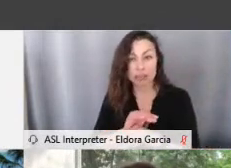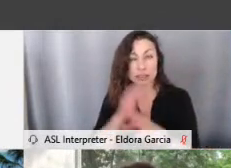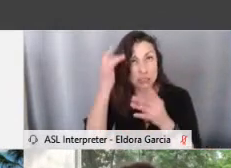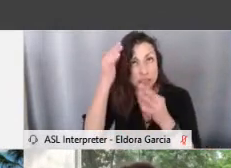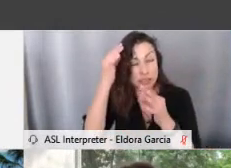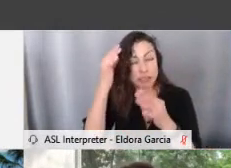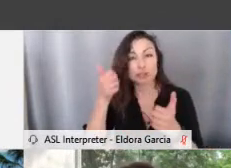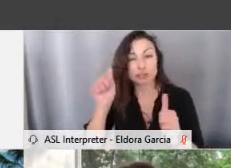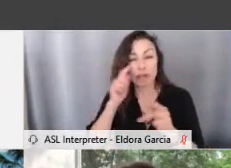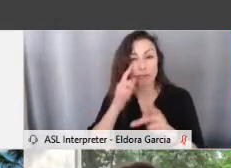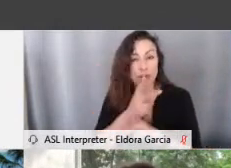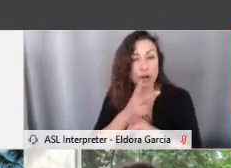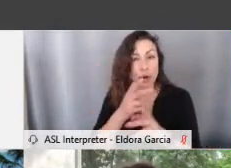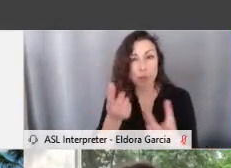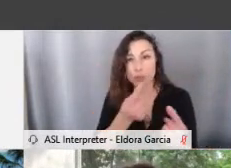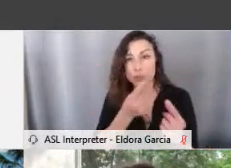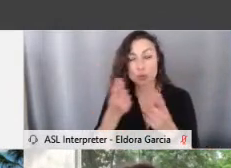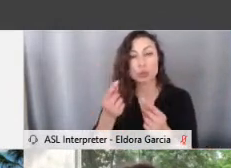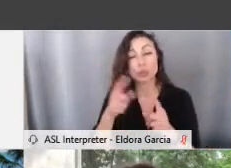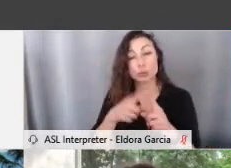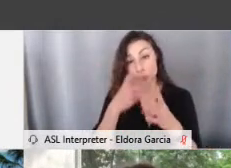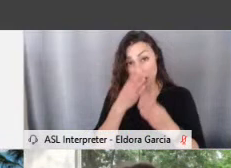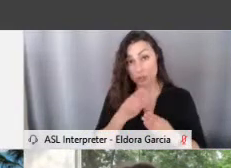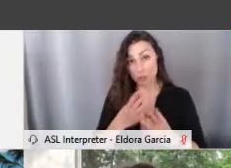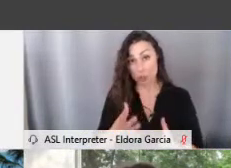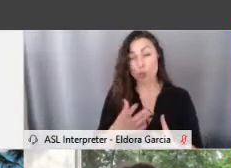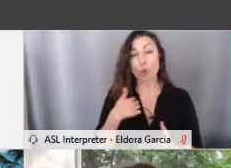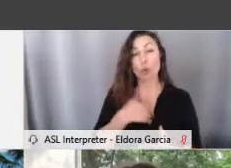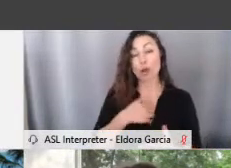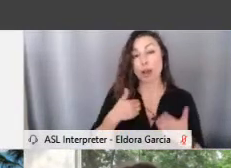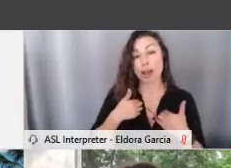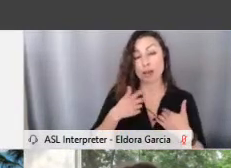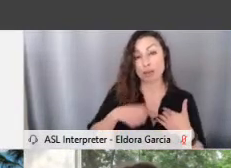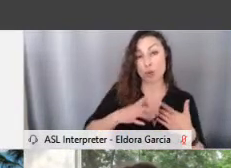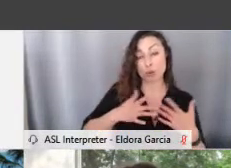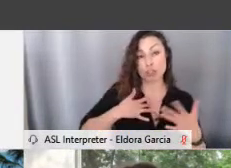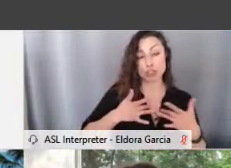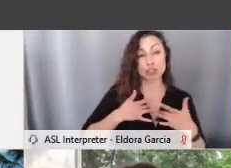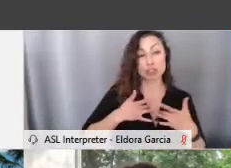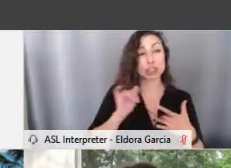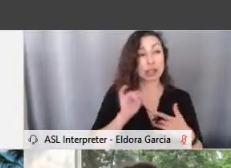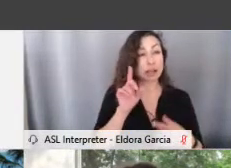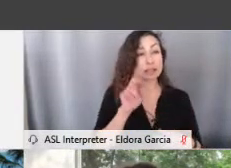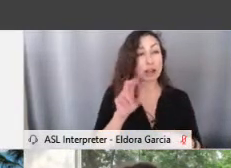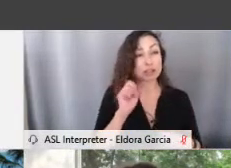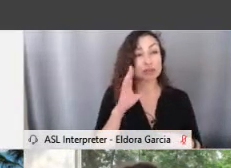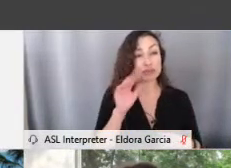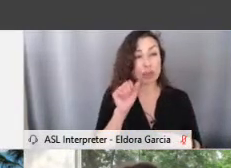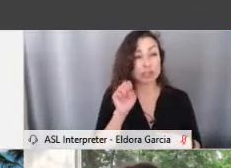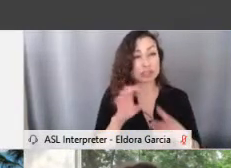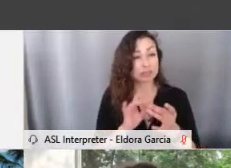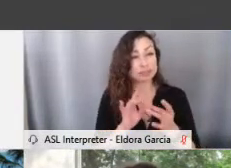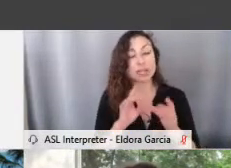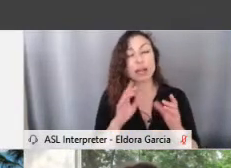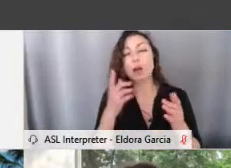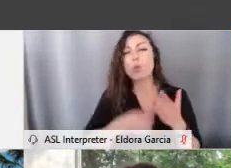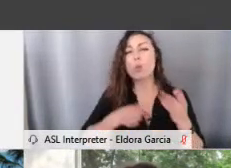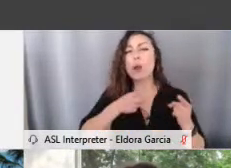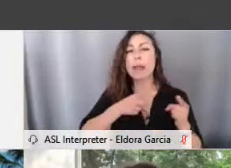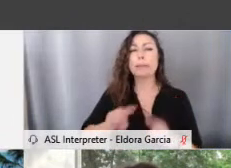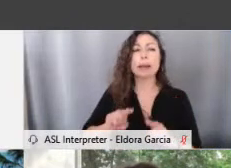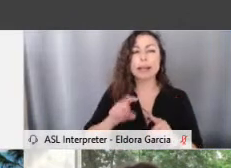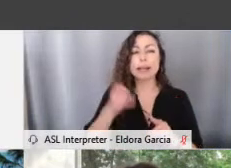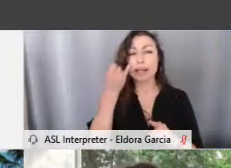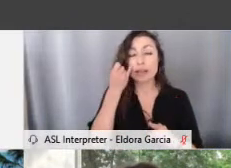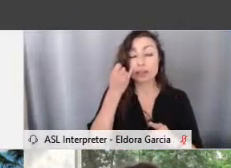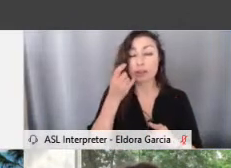Just to let you all know, because, we have those concerns, like Dr. Scray said about, what happens